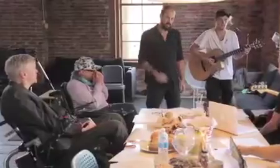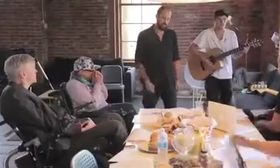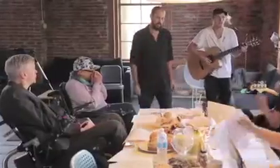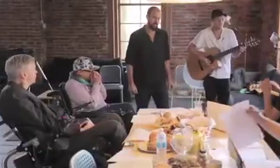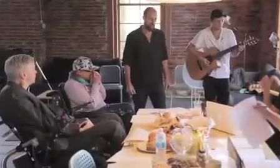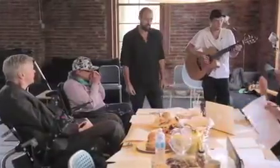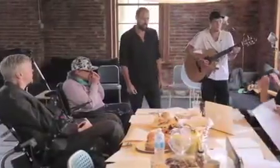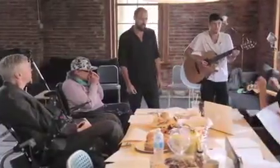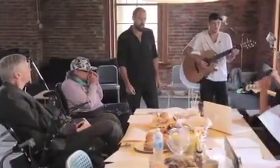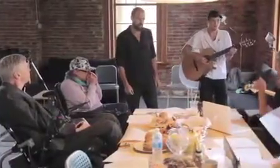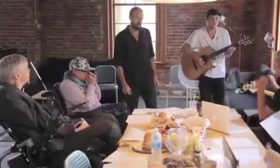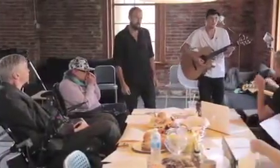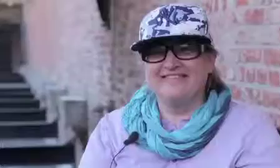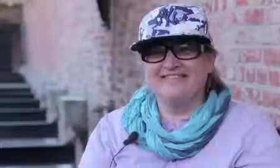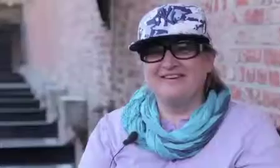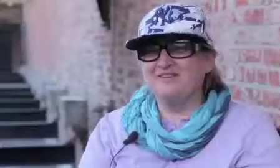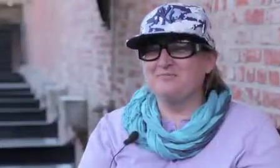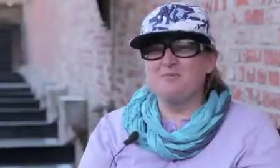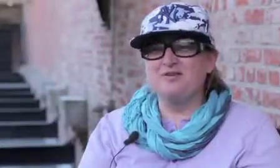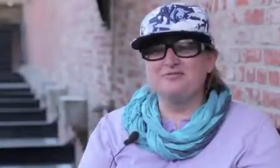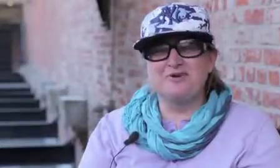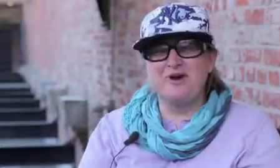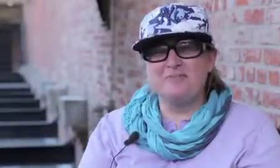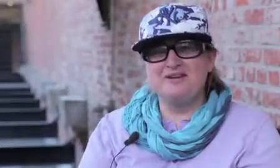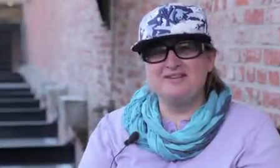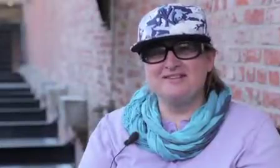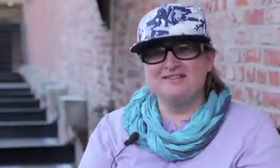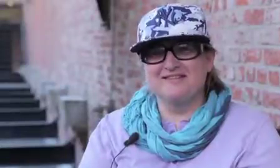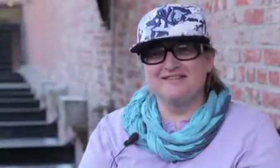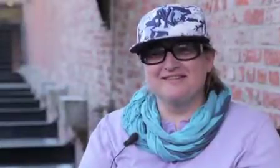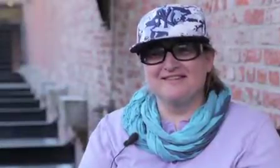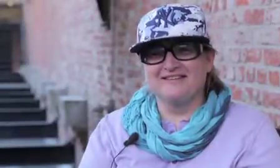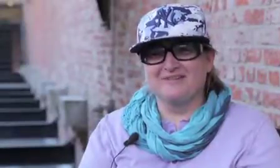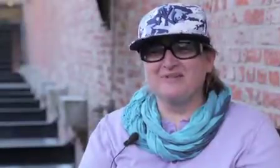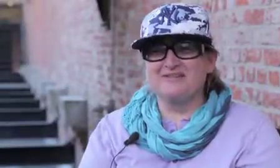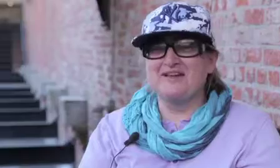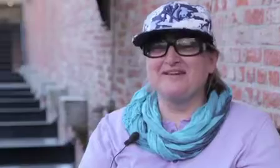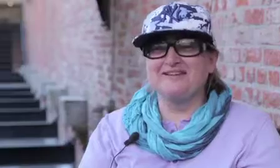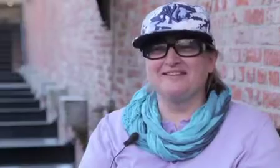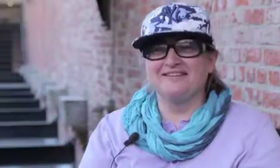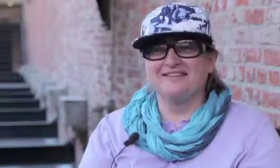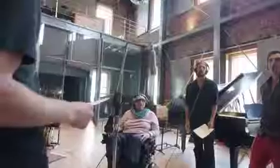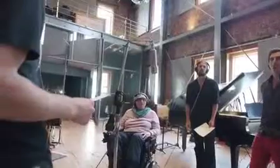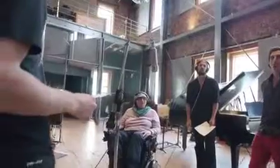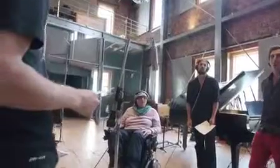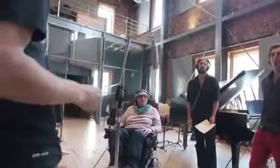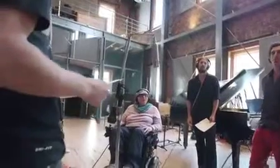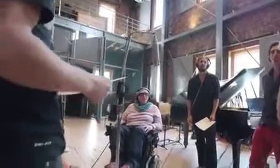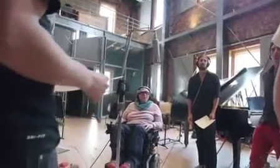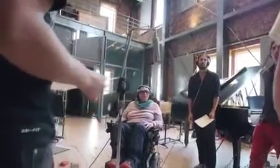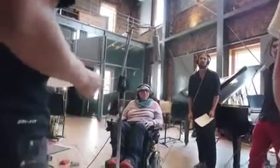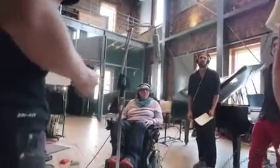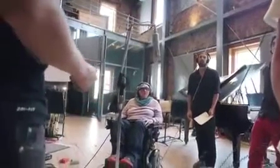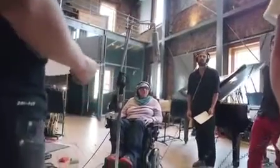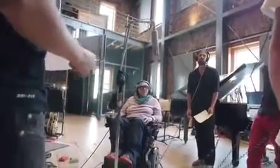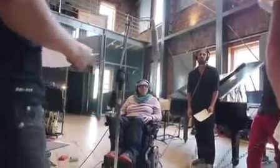It's fun to work with the boom booms. They did some wonderful harmonies. It's really exciting. You are